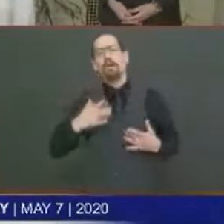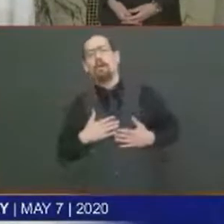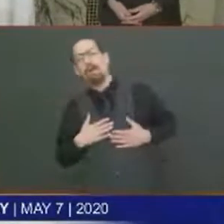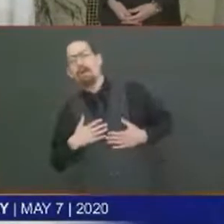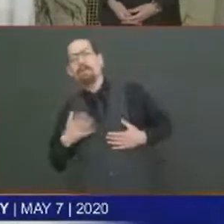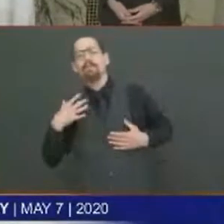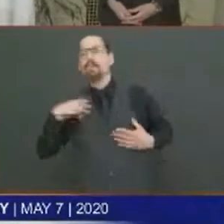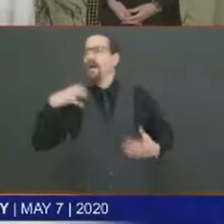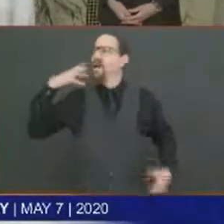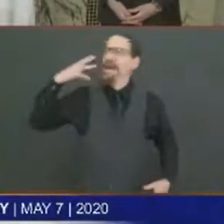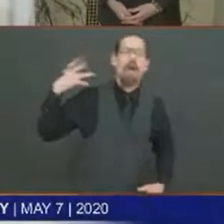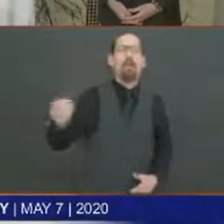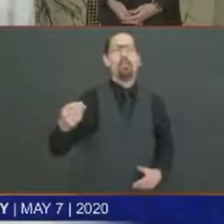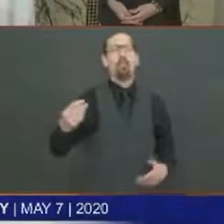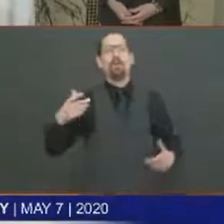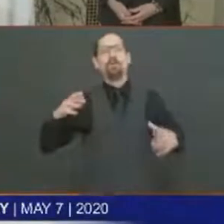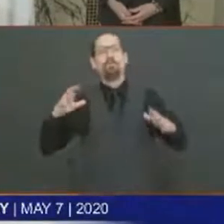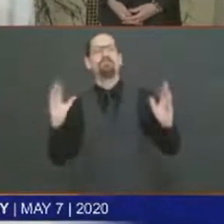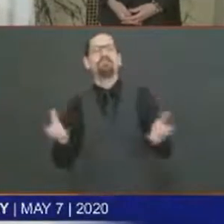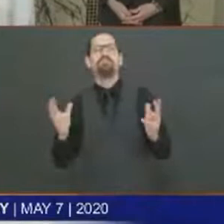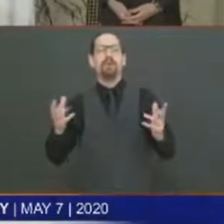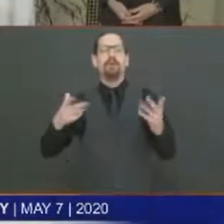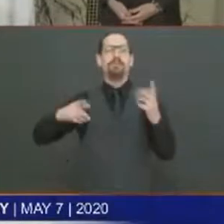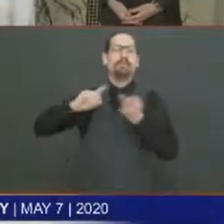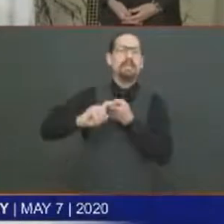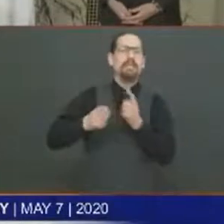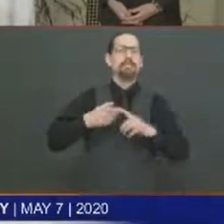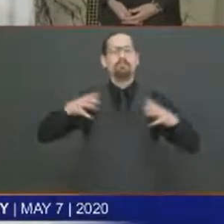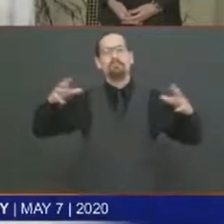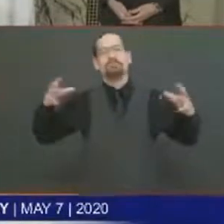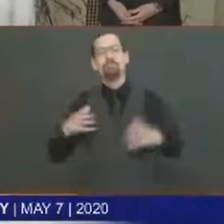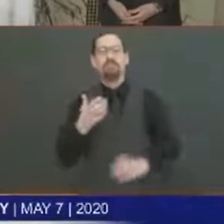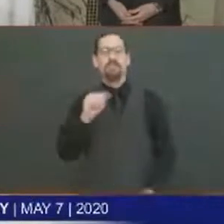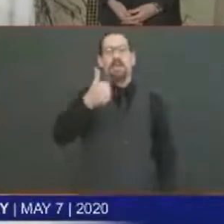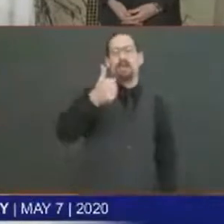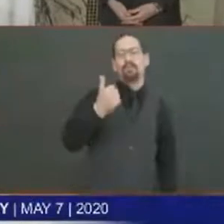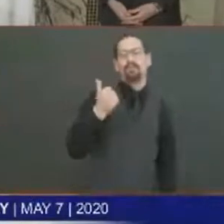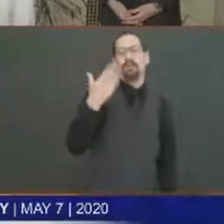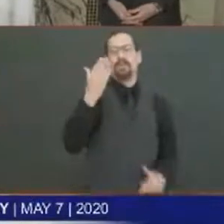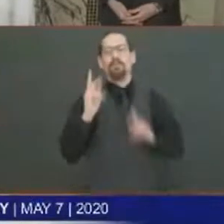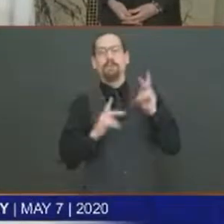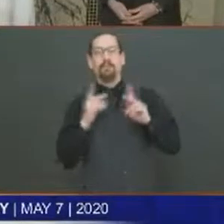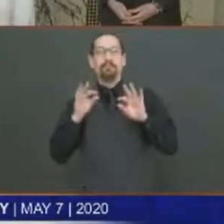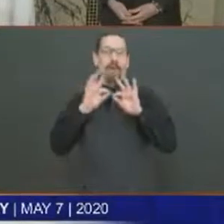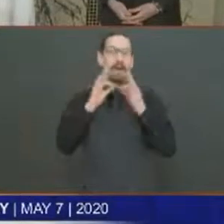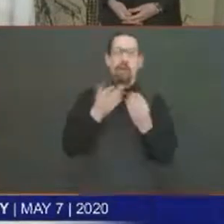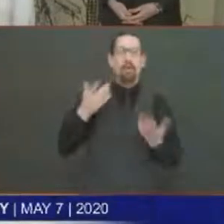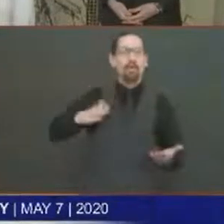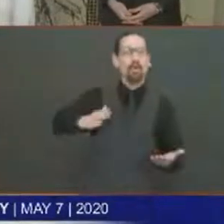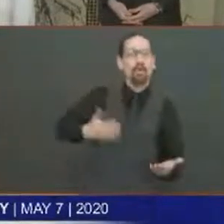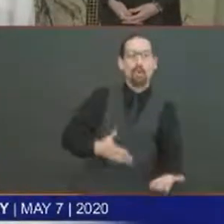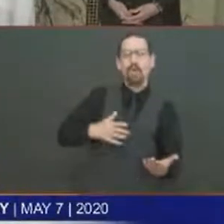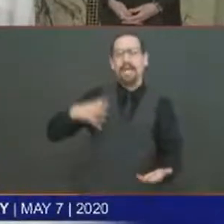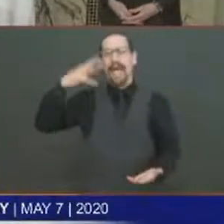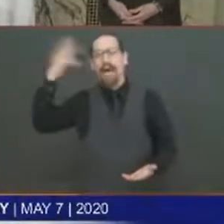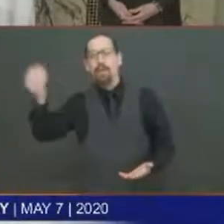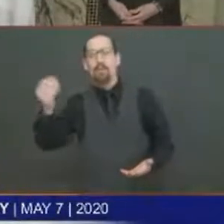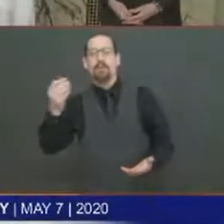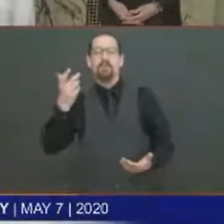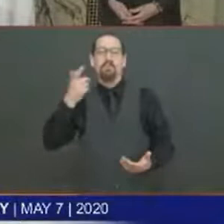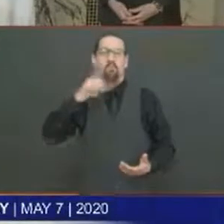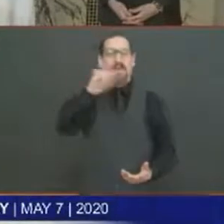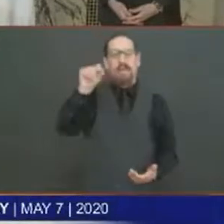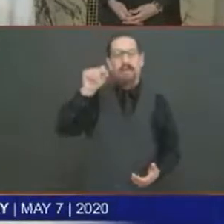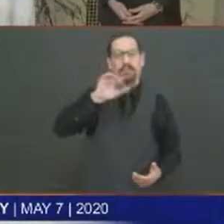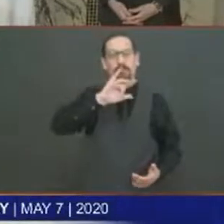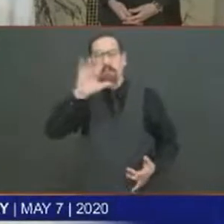people congregating in a park, 10 or 15 people at a family barbecue, 20, 25 people at a backyard event, and we really don't want